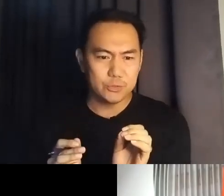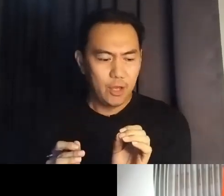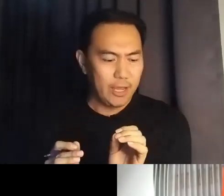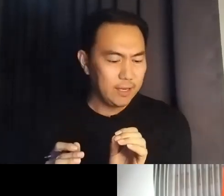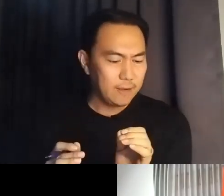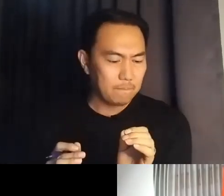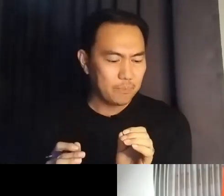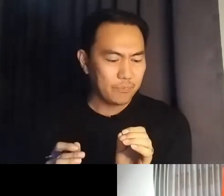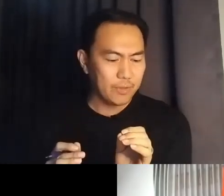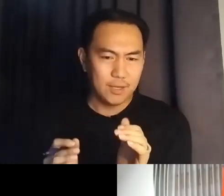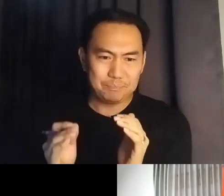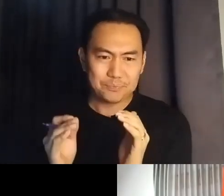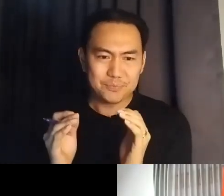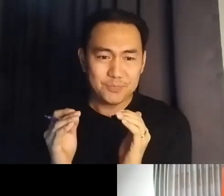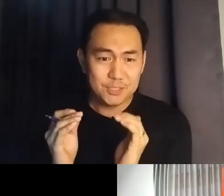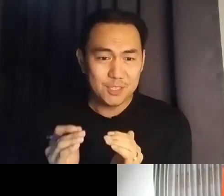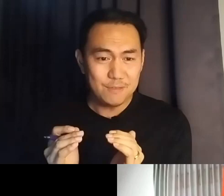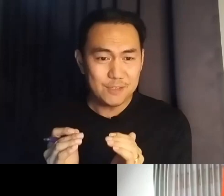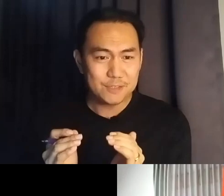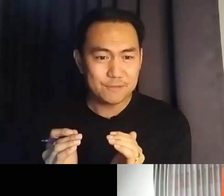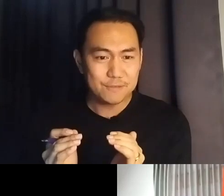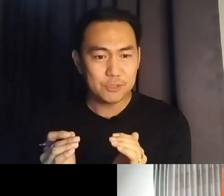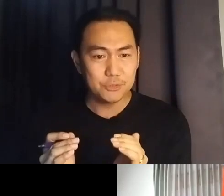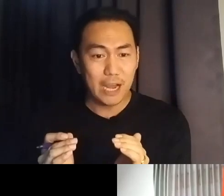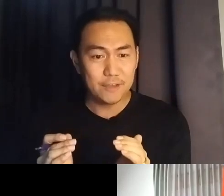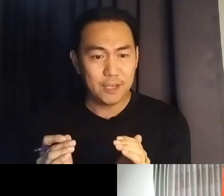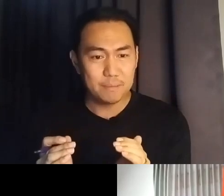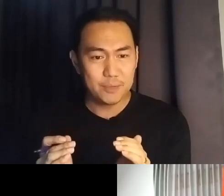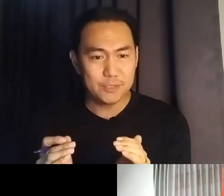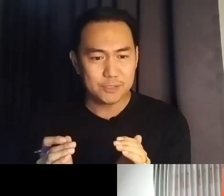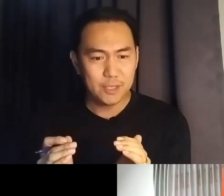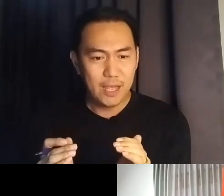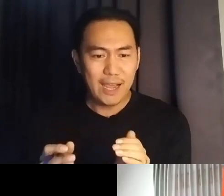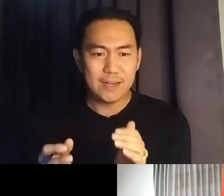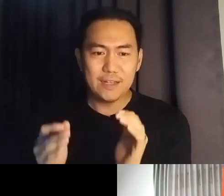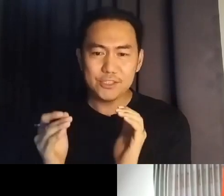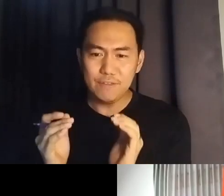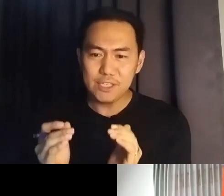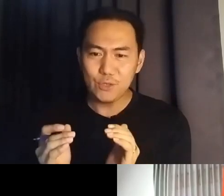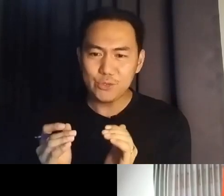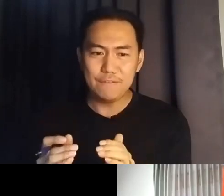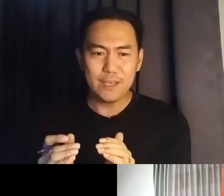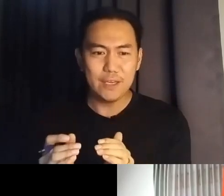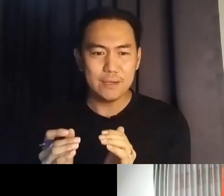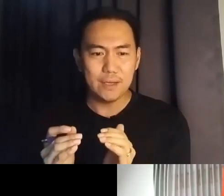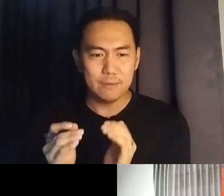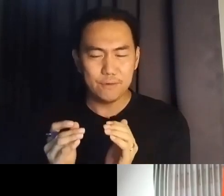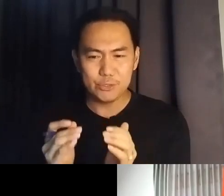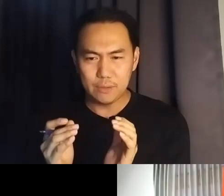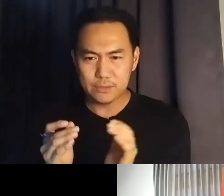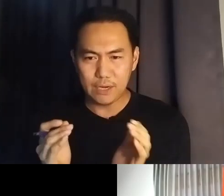threshold in the services for victims of trafficking in persons. And services for trafficking